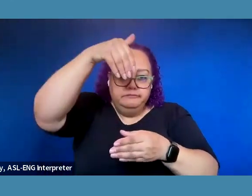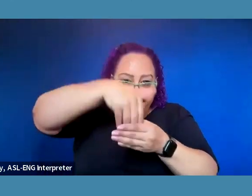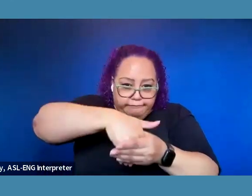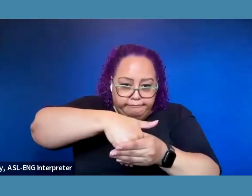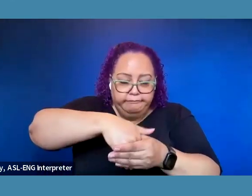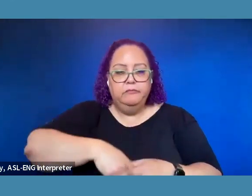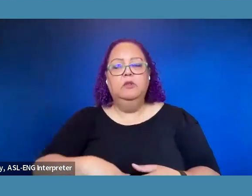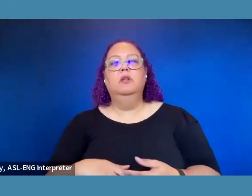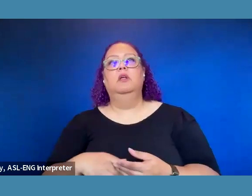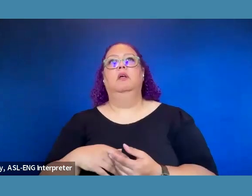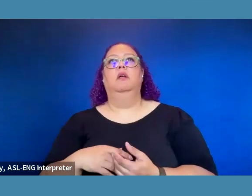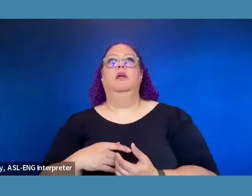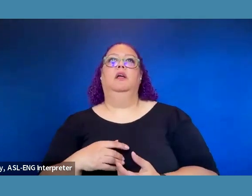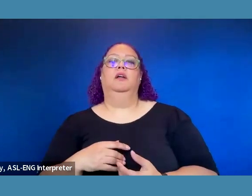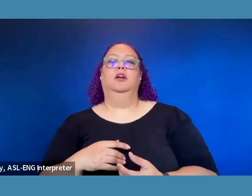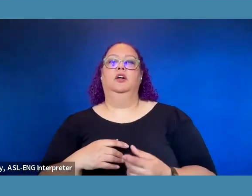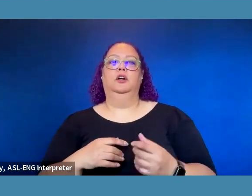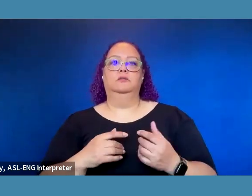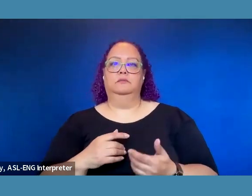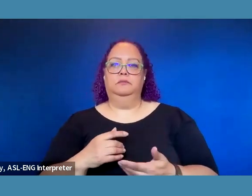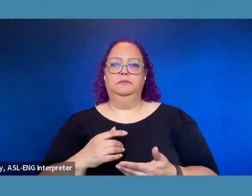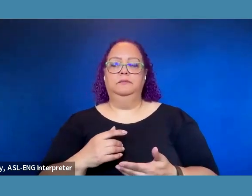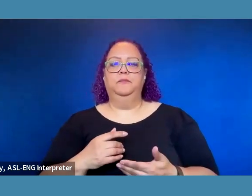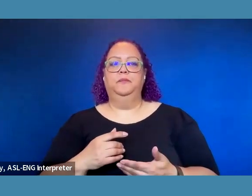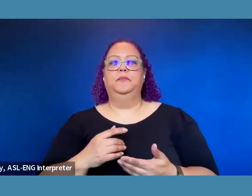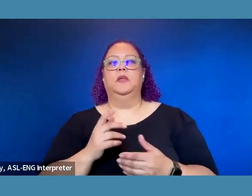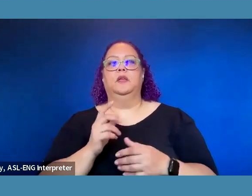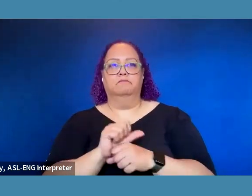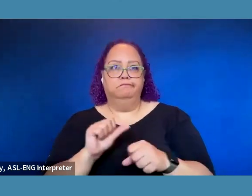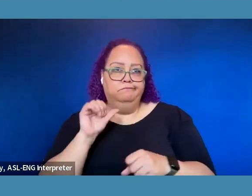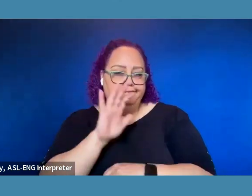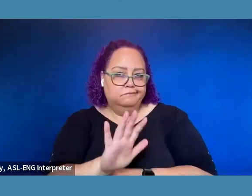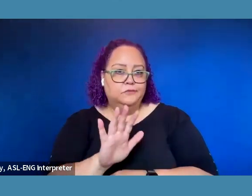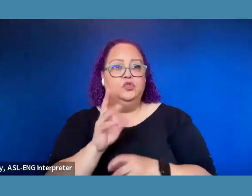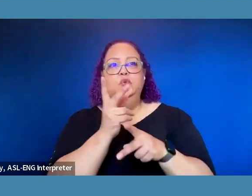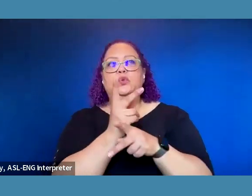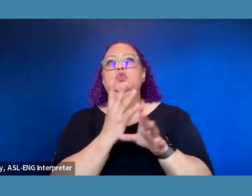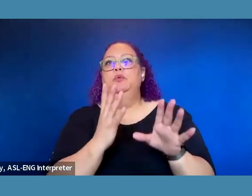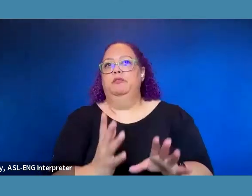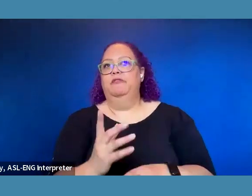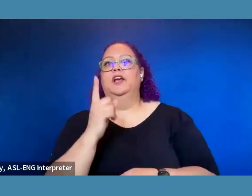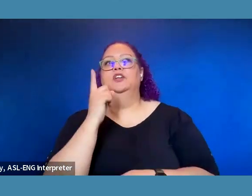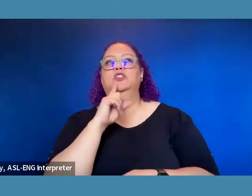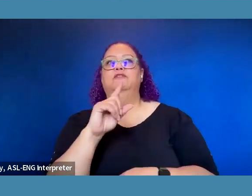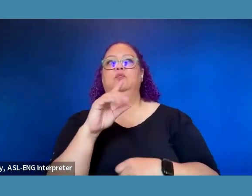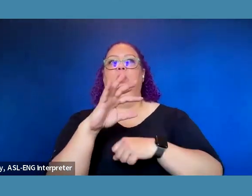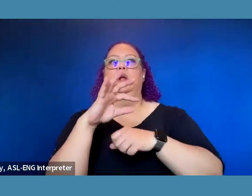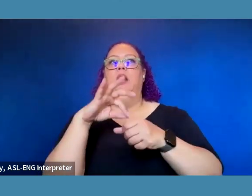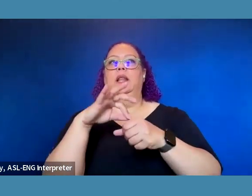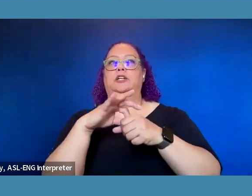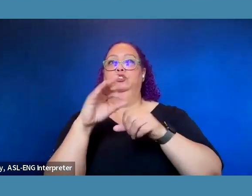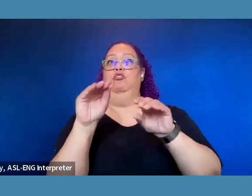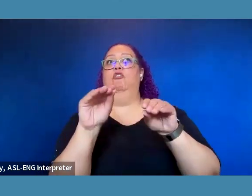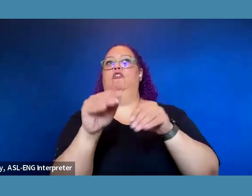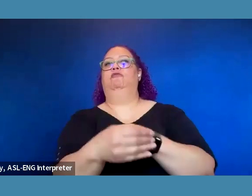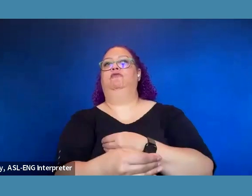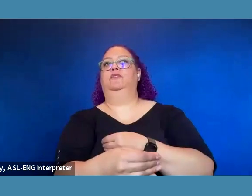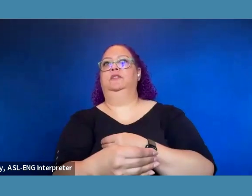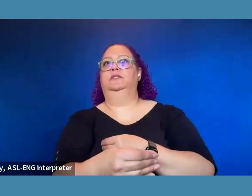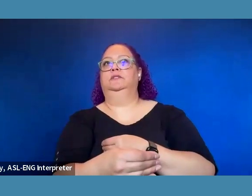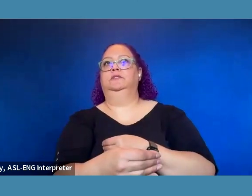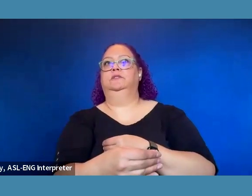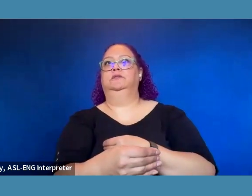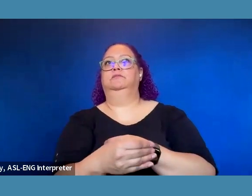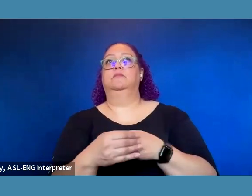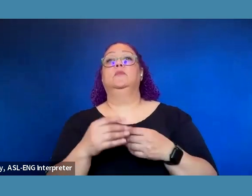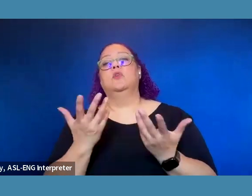printed out ballot in the envelope and return it to your supervisor's elections office, either through the mail or in